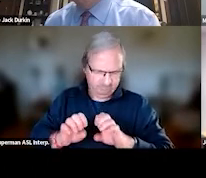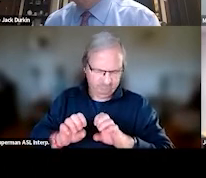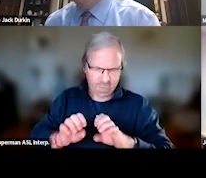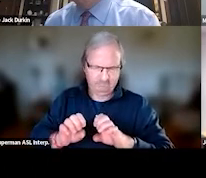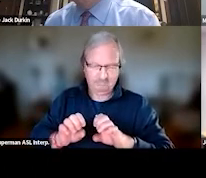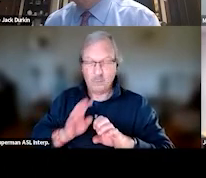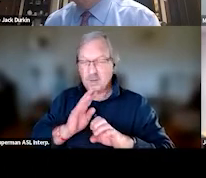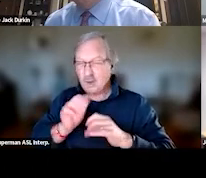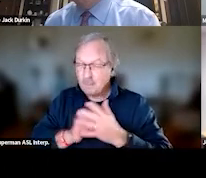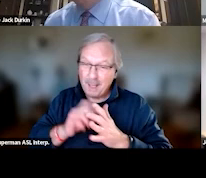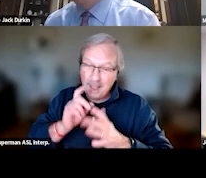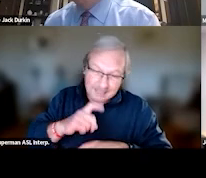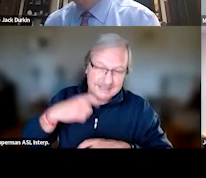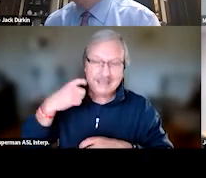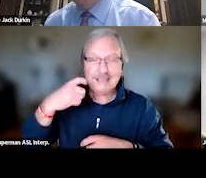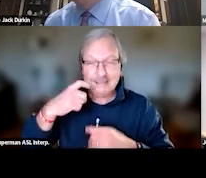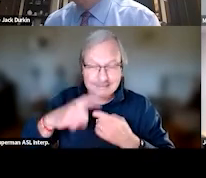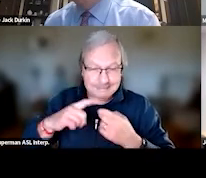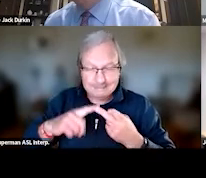addiction.